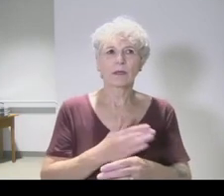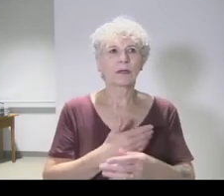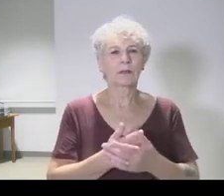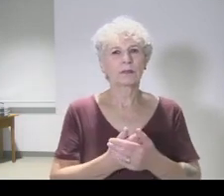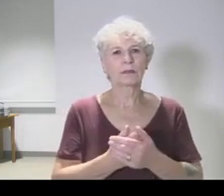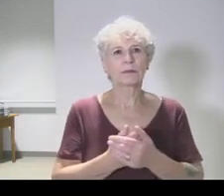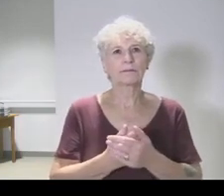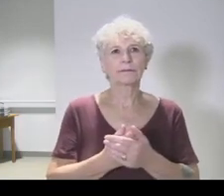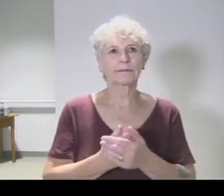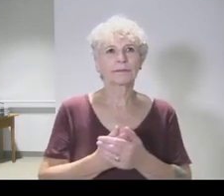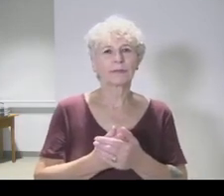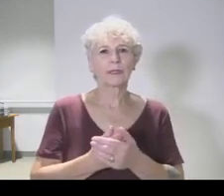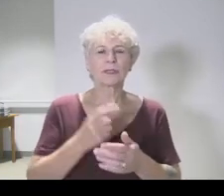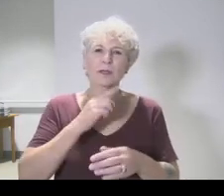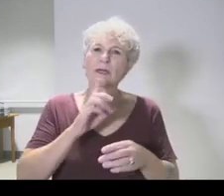familiar.